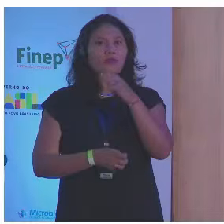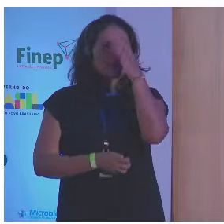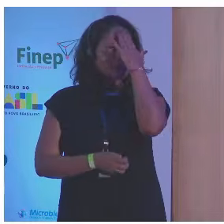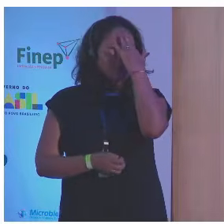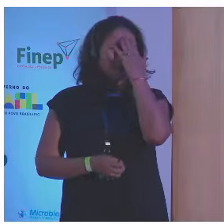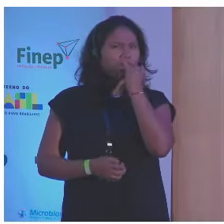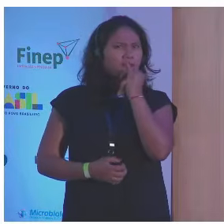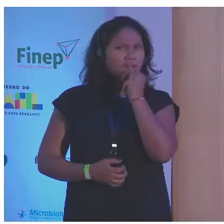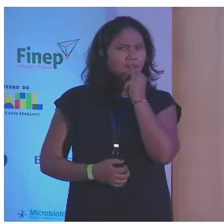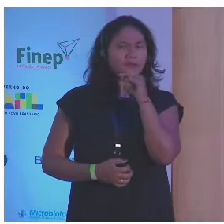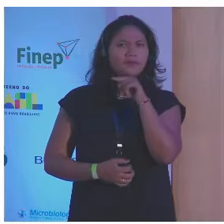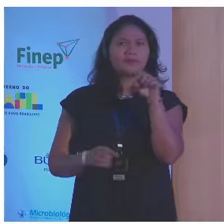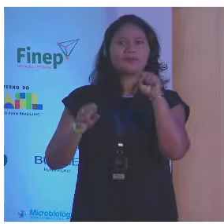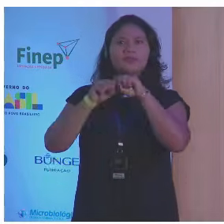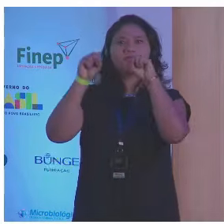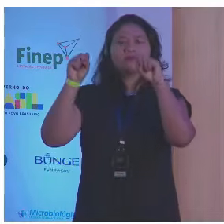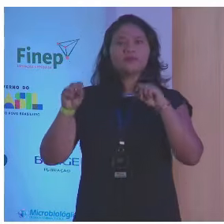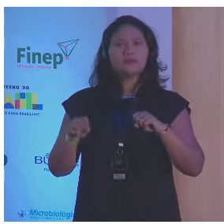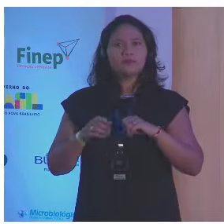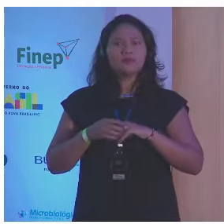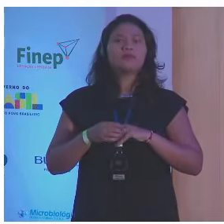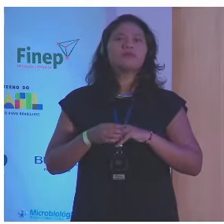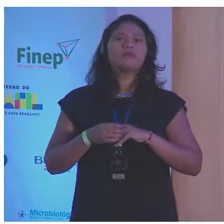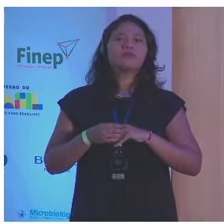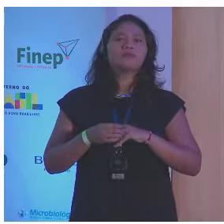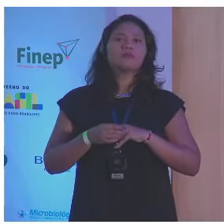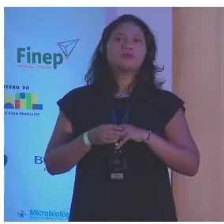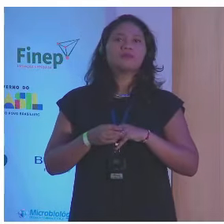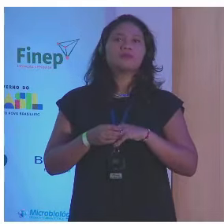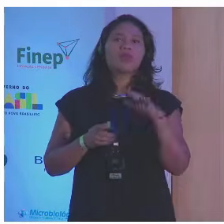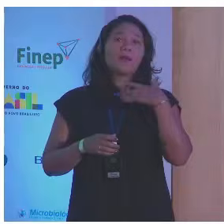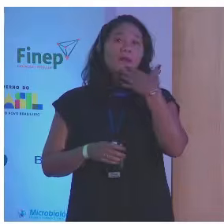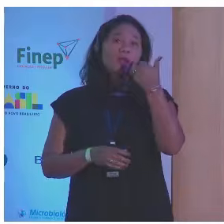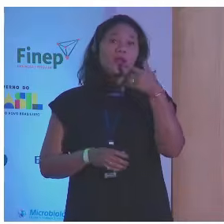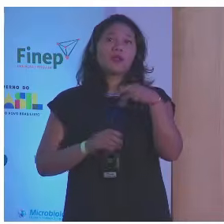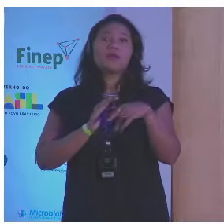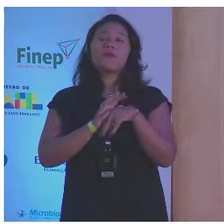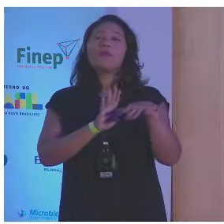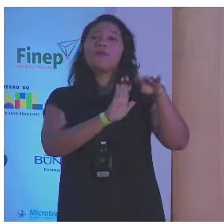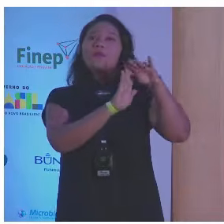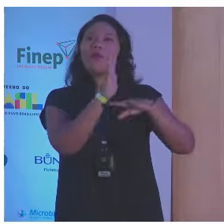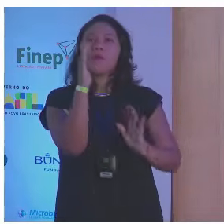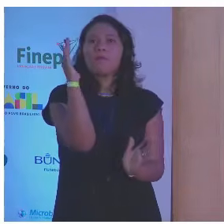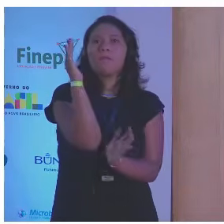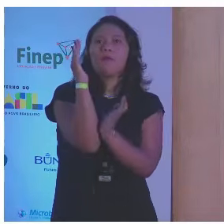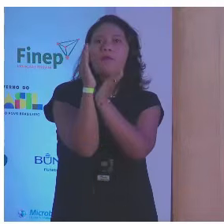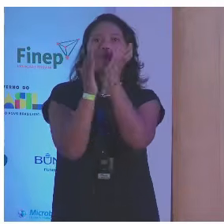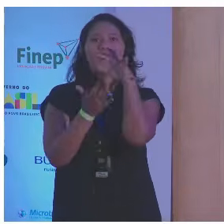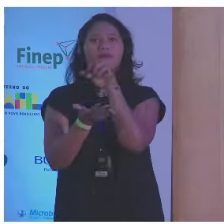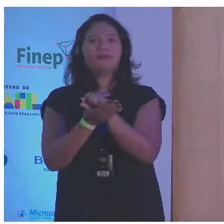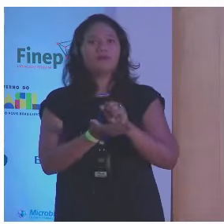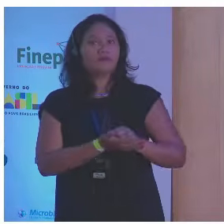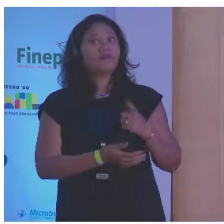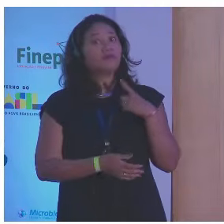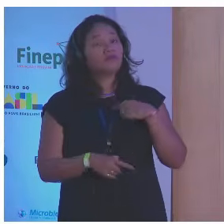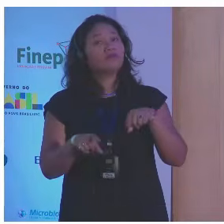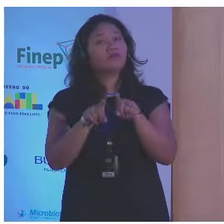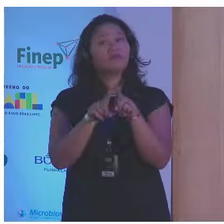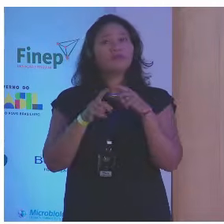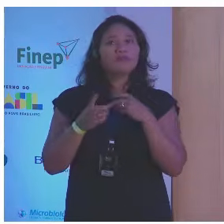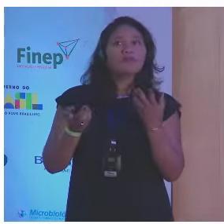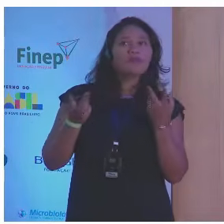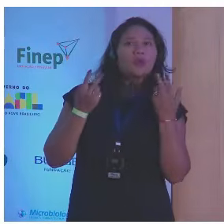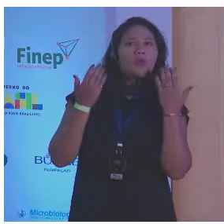methods, protocols, metrics that are now fully documented in documents. And you have this ocean prediction community that is,